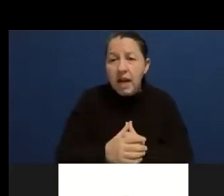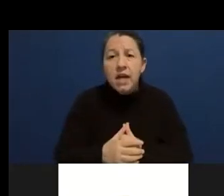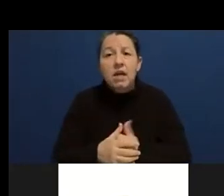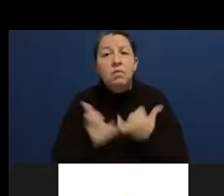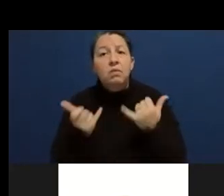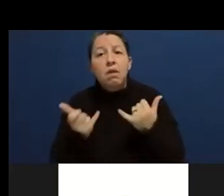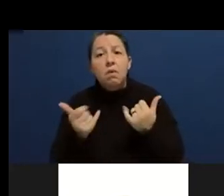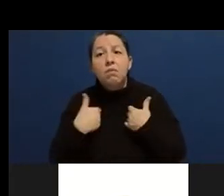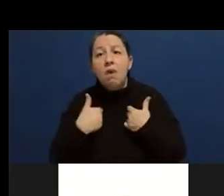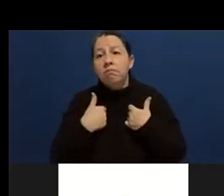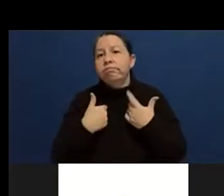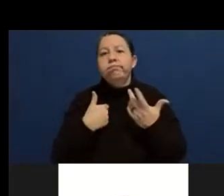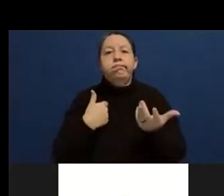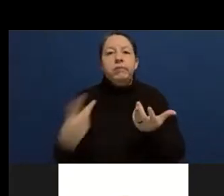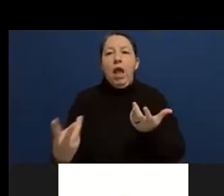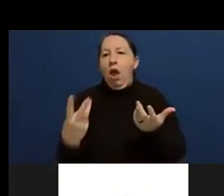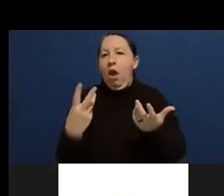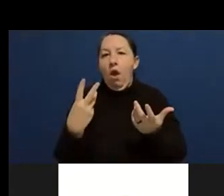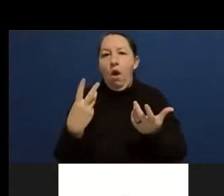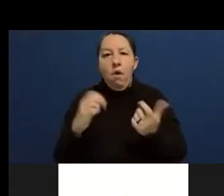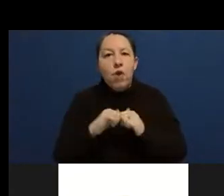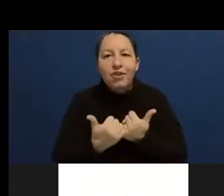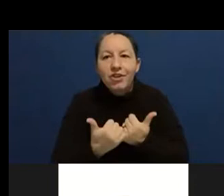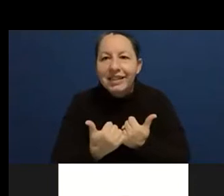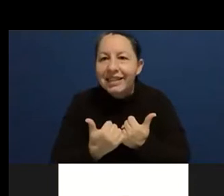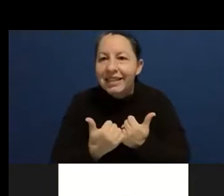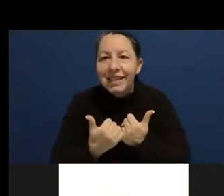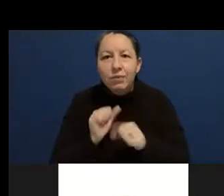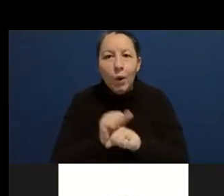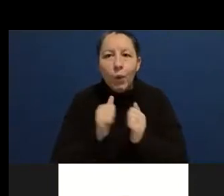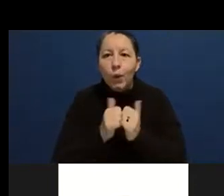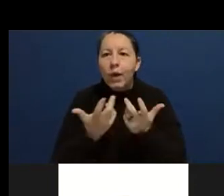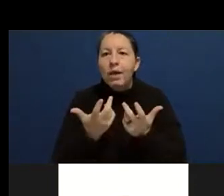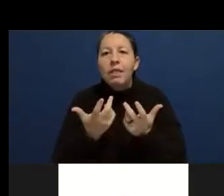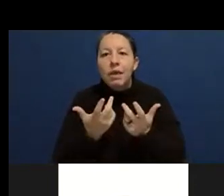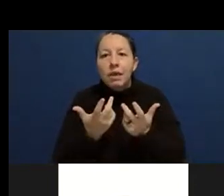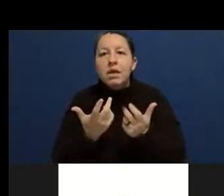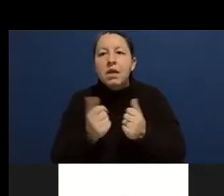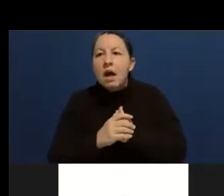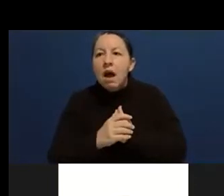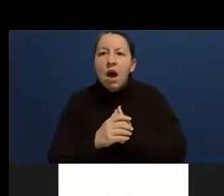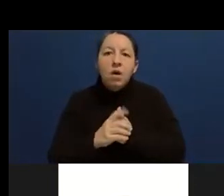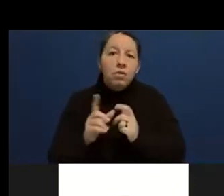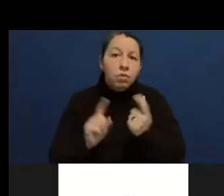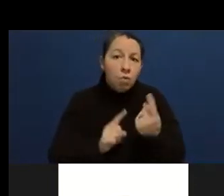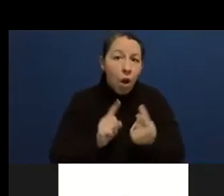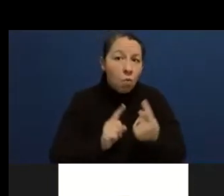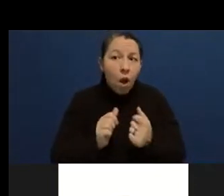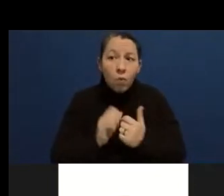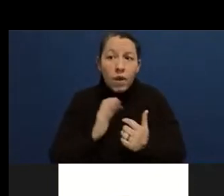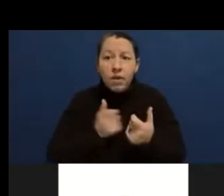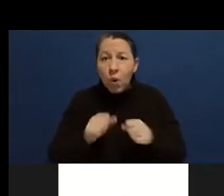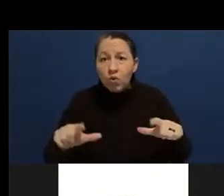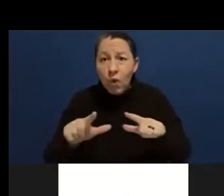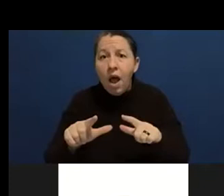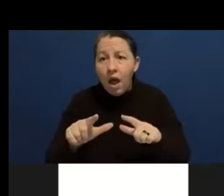several agencies that we work with in our communities, and we do one-on-one with our tribes around